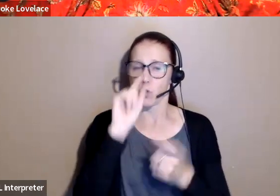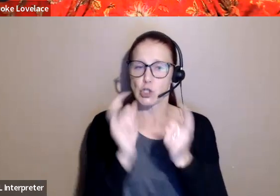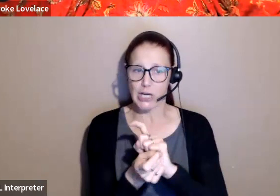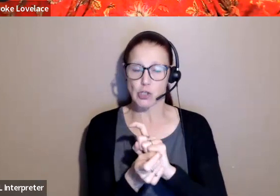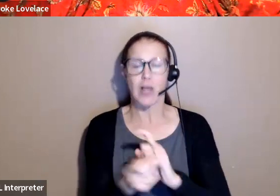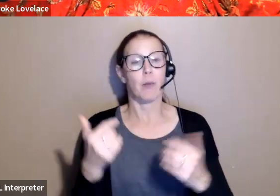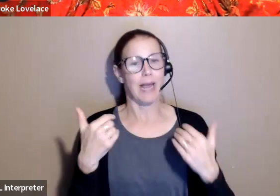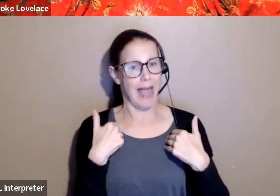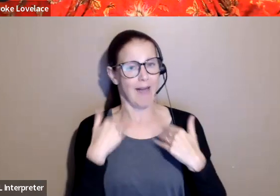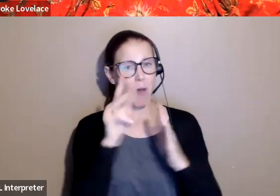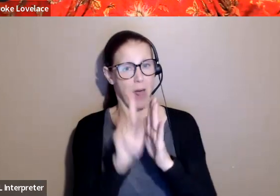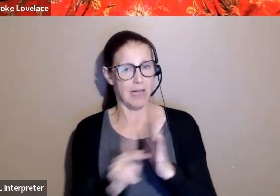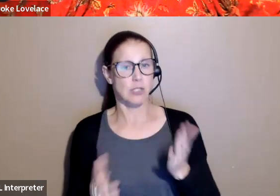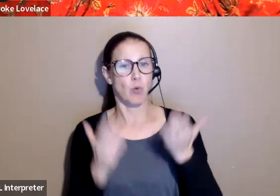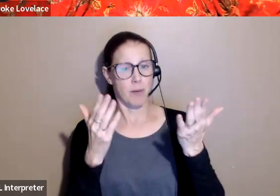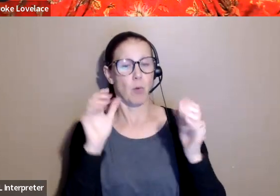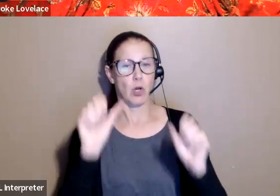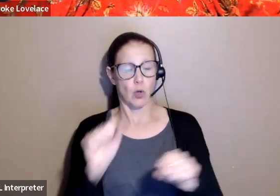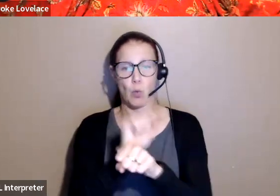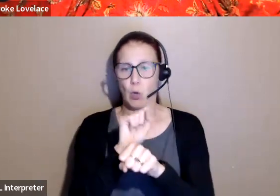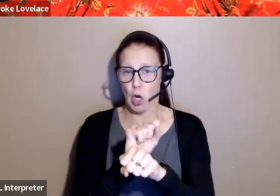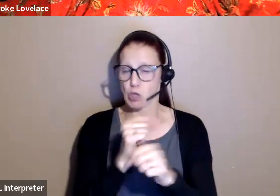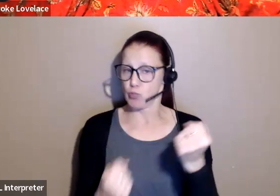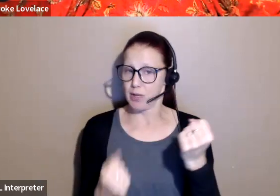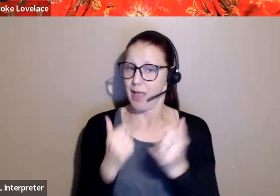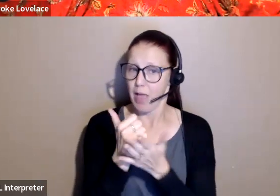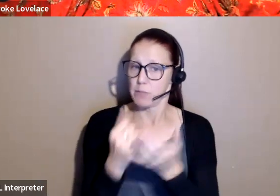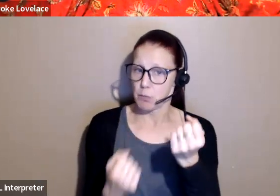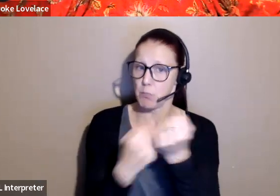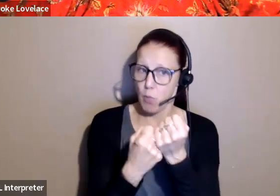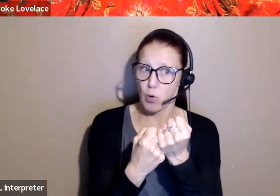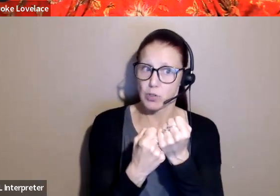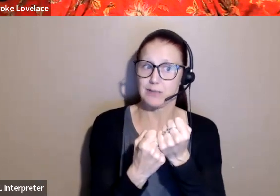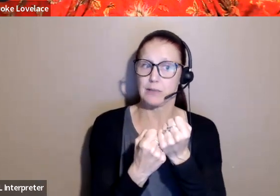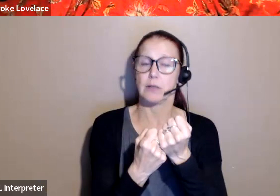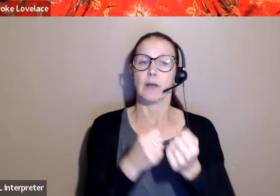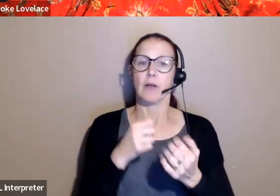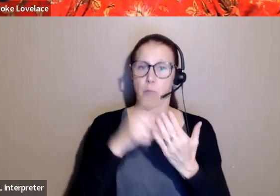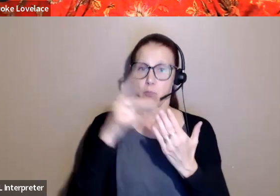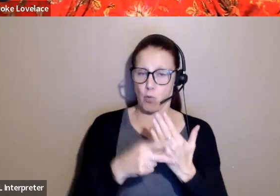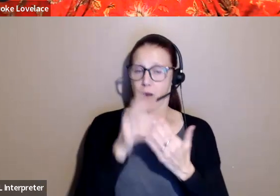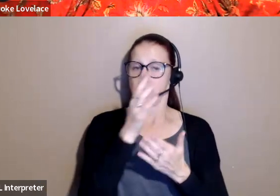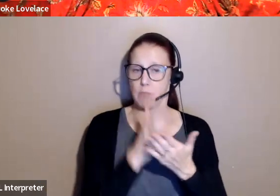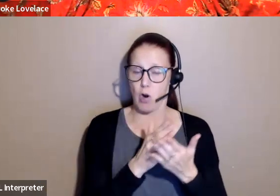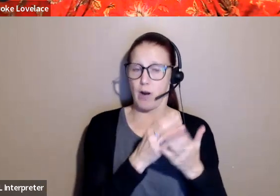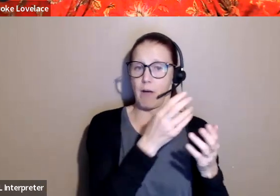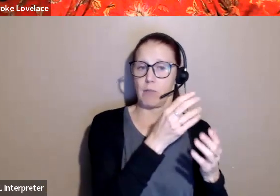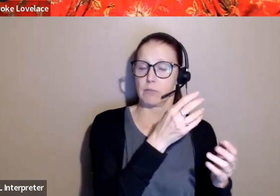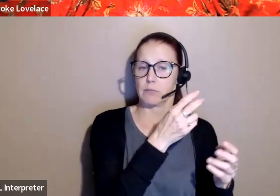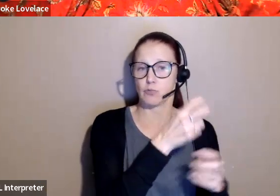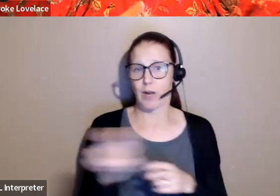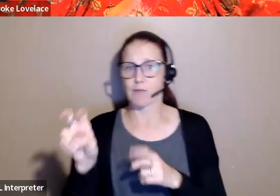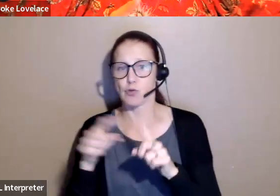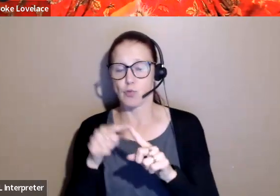policy recommendations that we could be working on to support the programmatic side of moving to employment first and